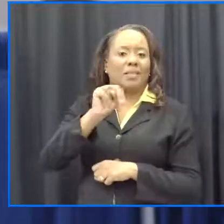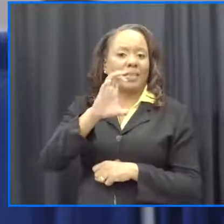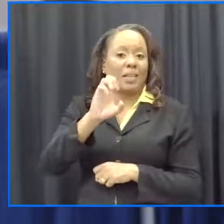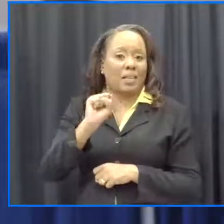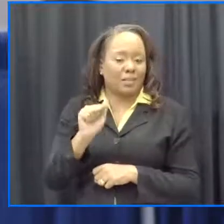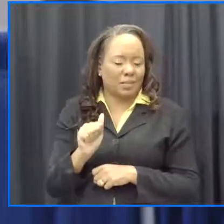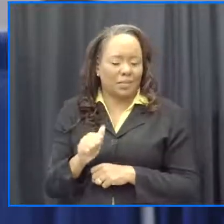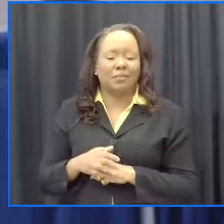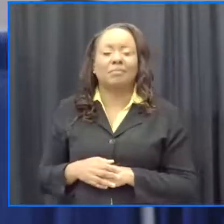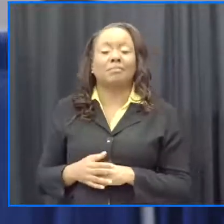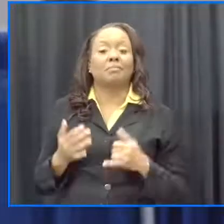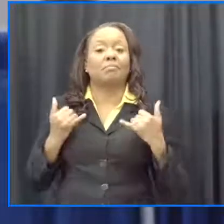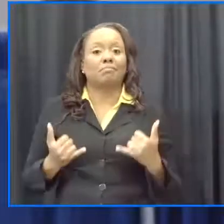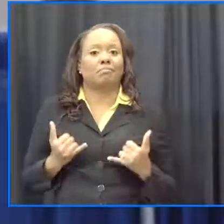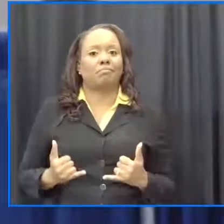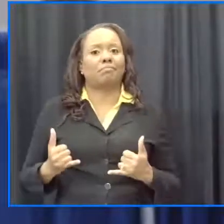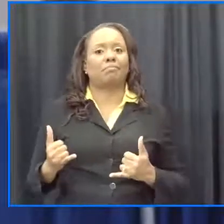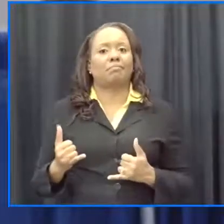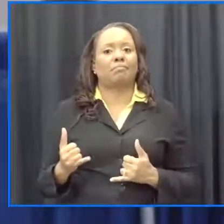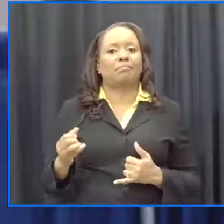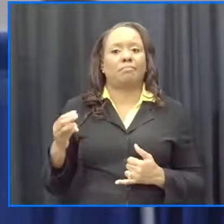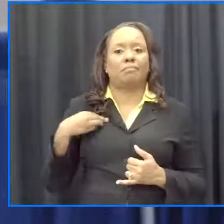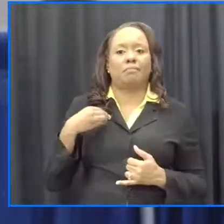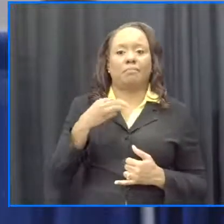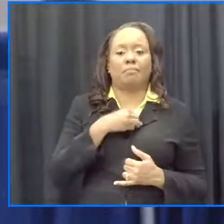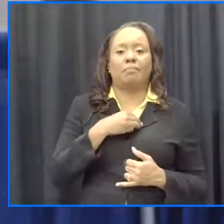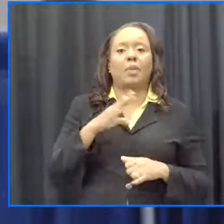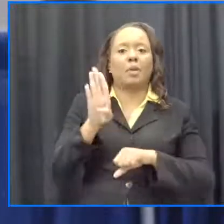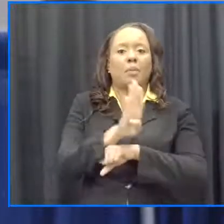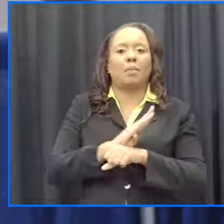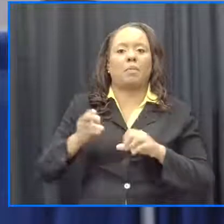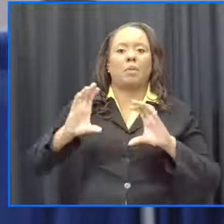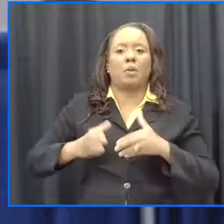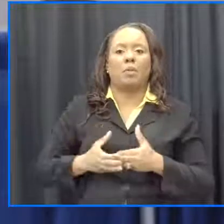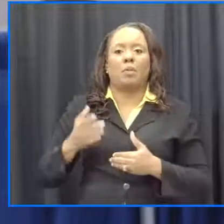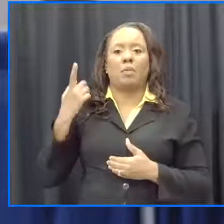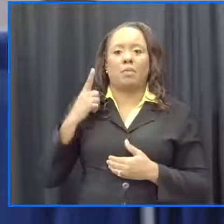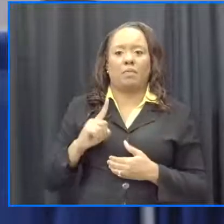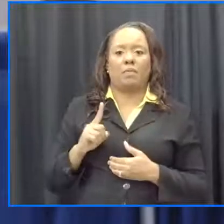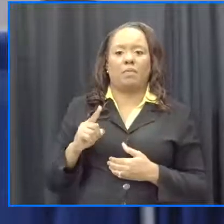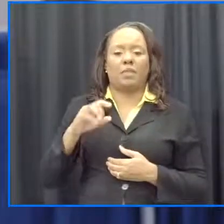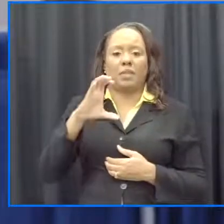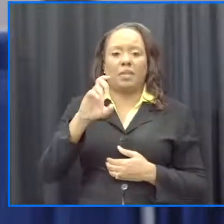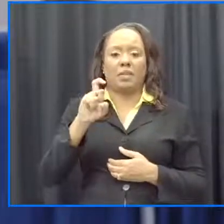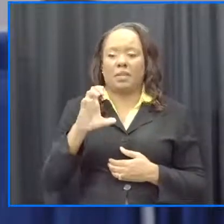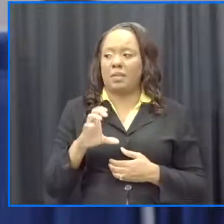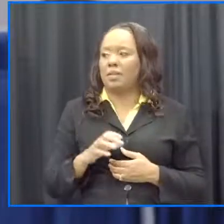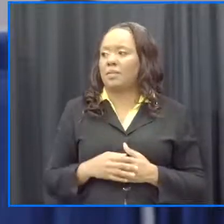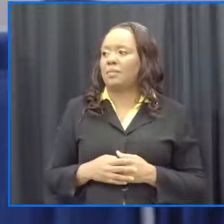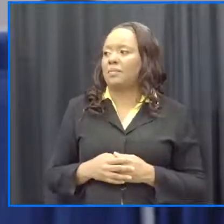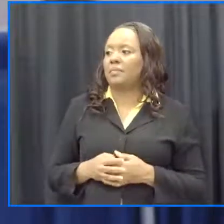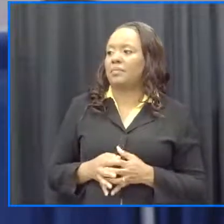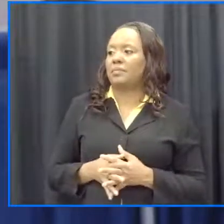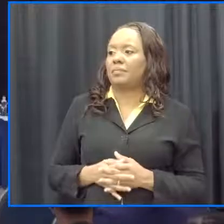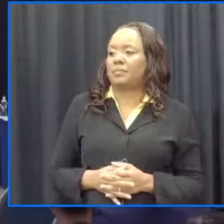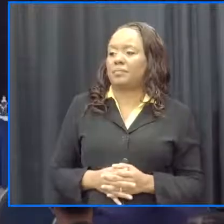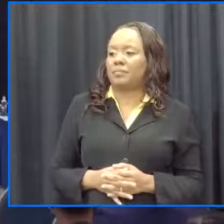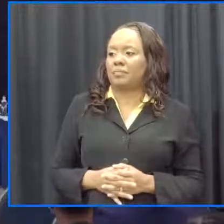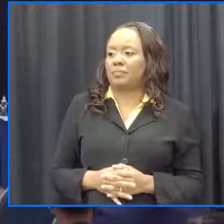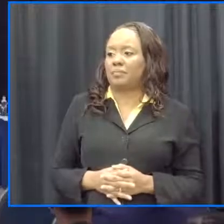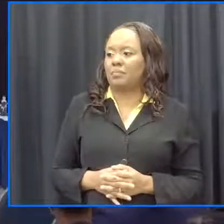Substance Abuse. She is presently a member of the Barbados delegation to the Caribbean Examination